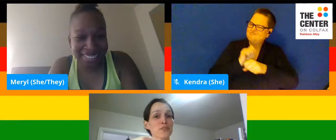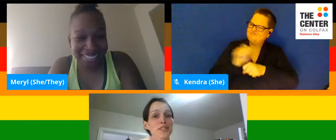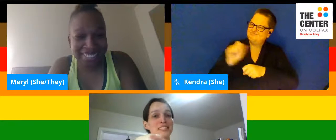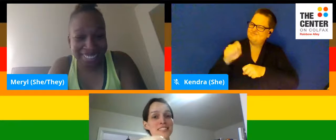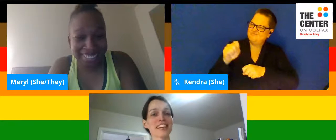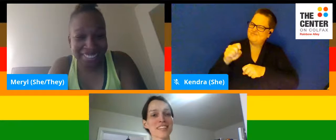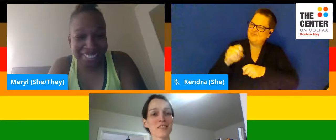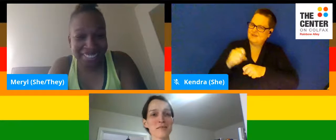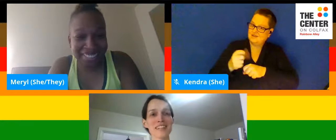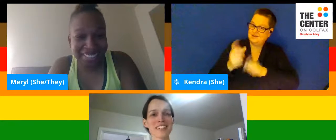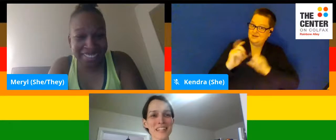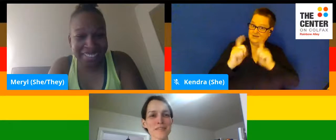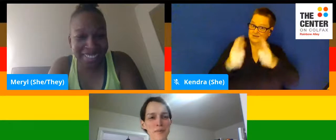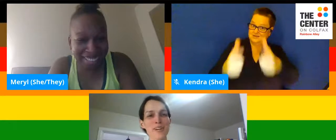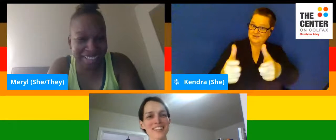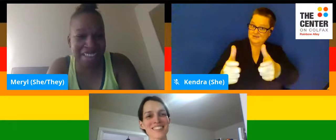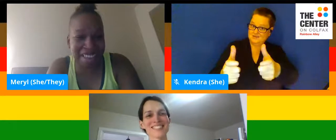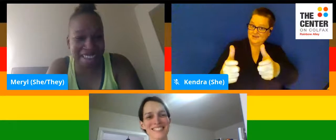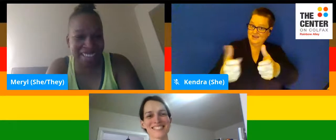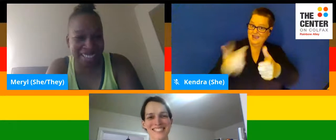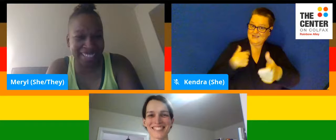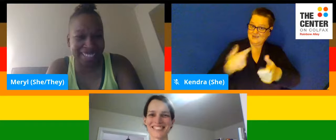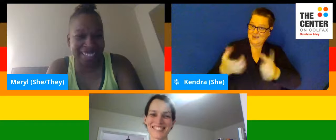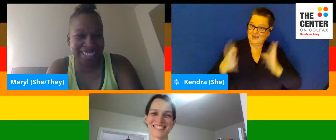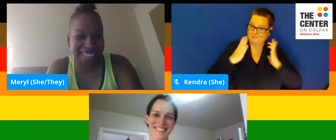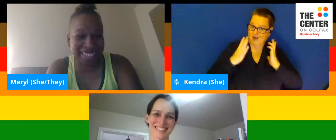Would one of you like to take it for a minute and give me a break?